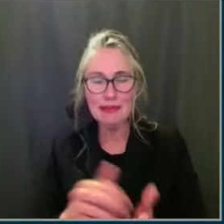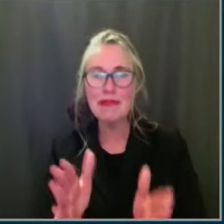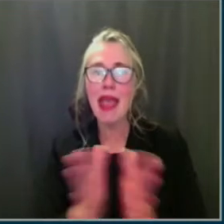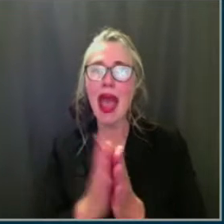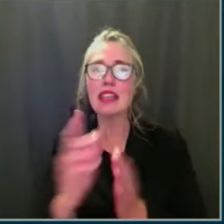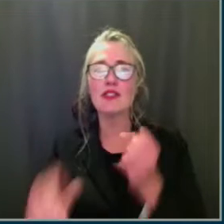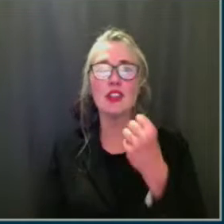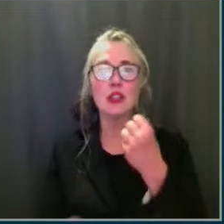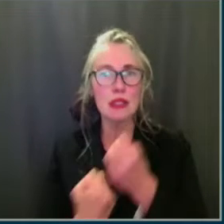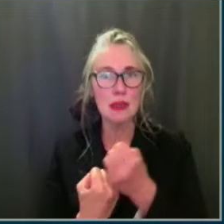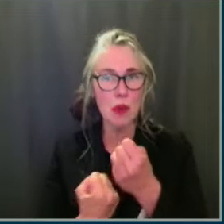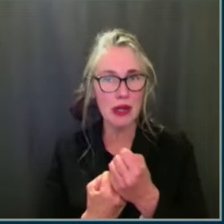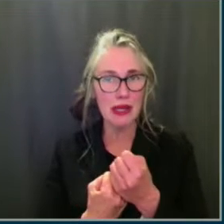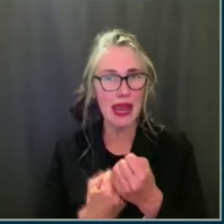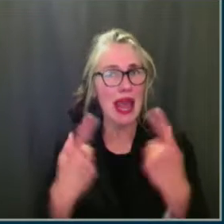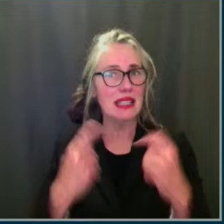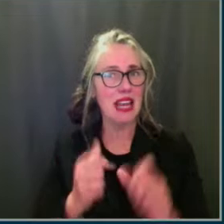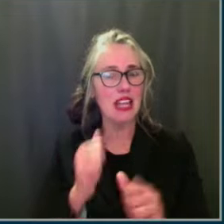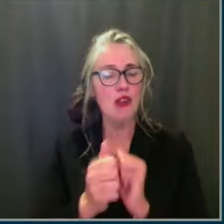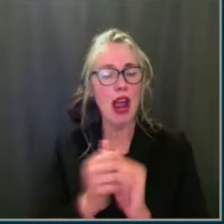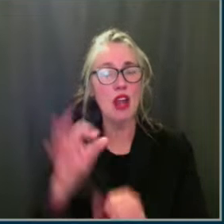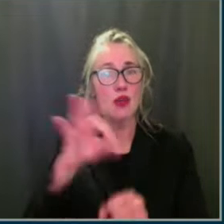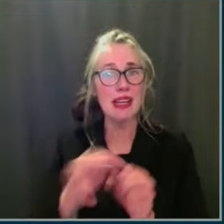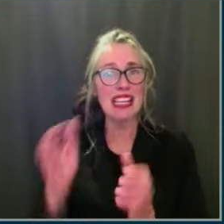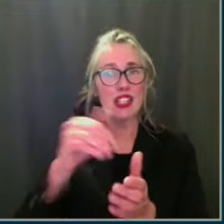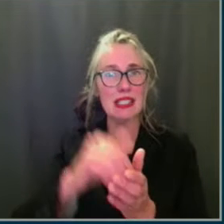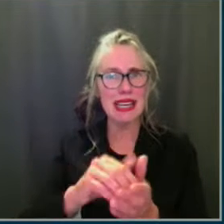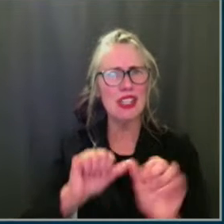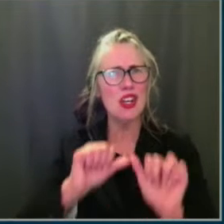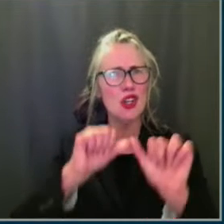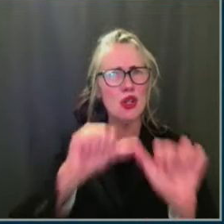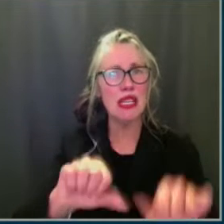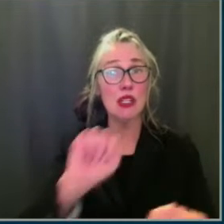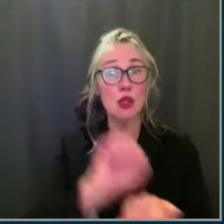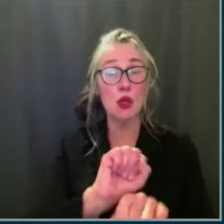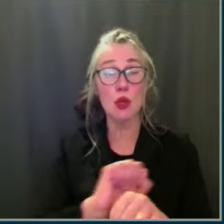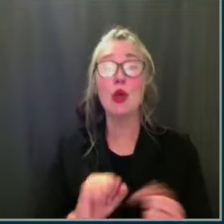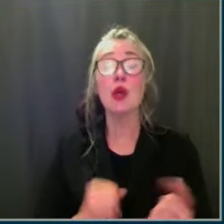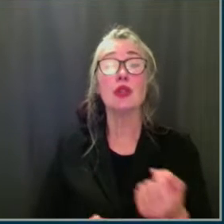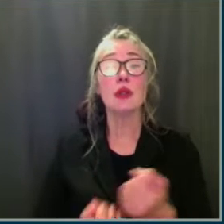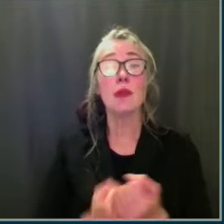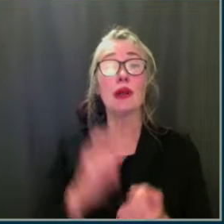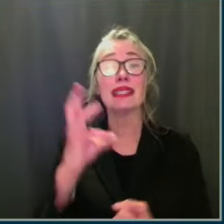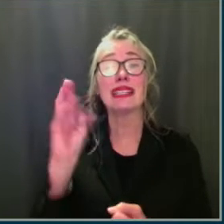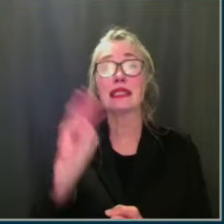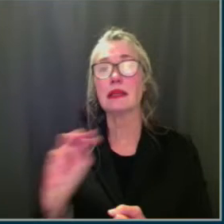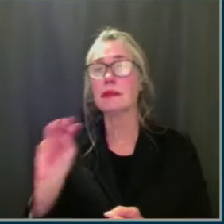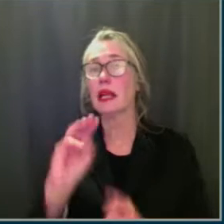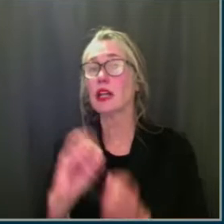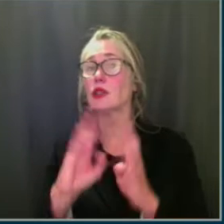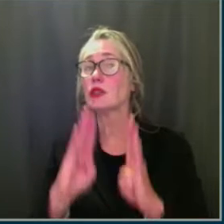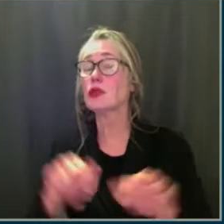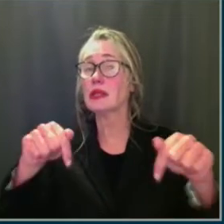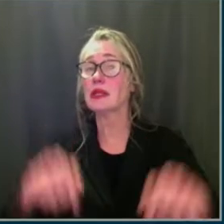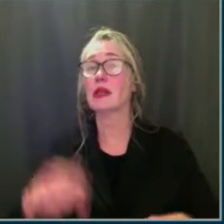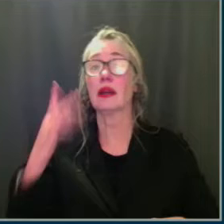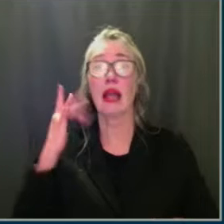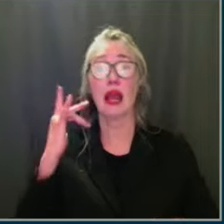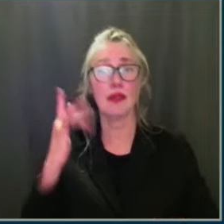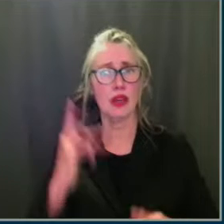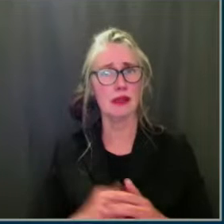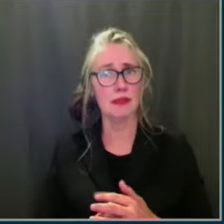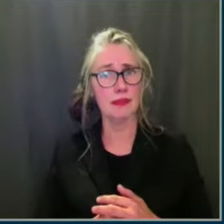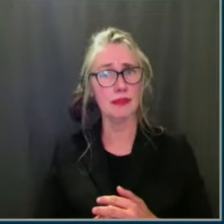seek re-election to continue the great work to support our 6 million students in this state. What a